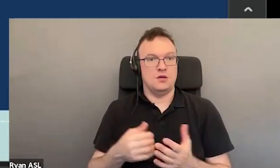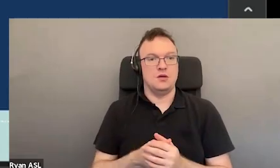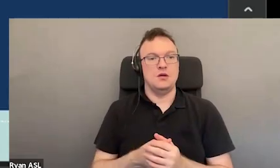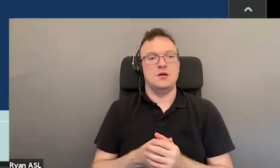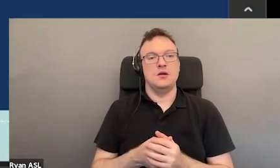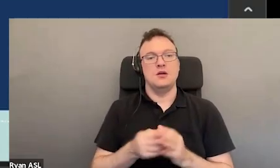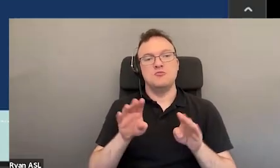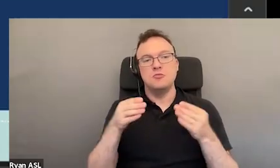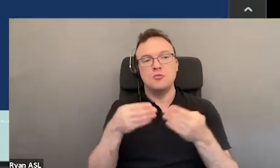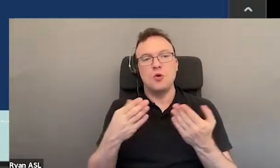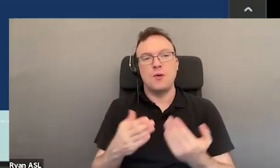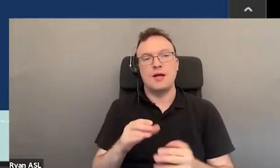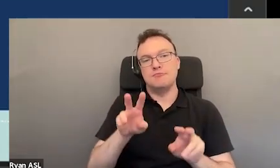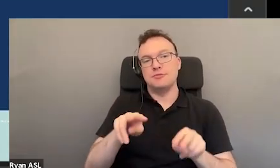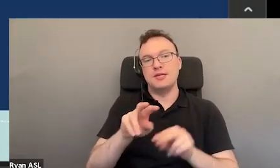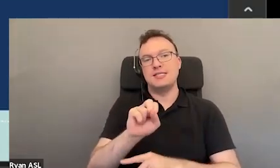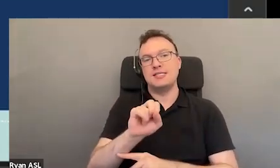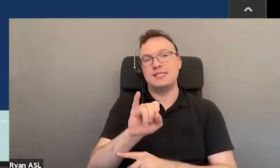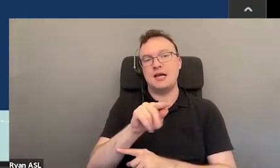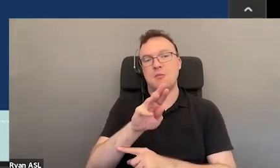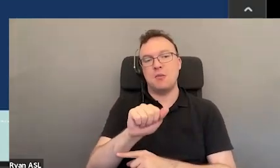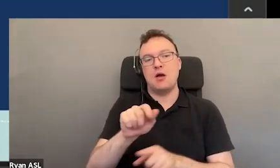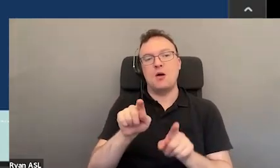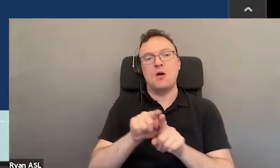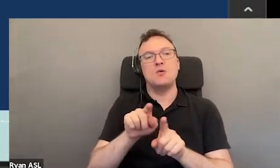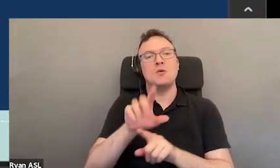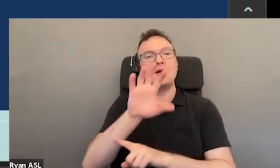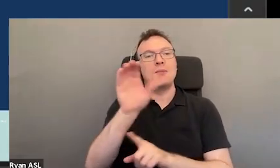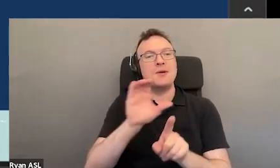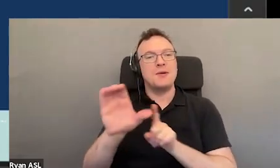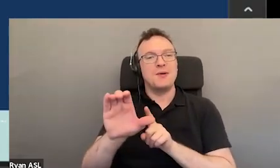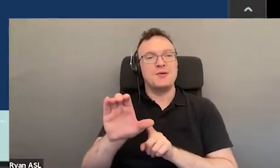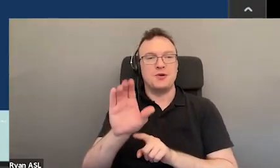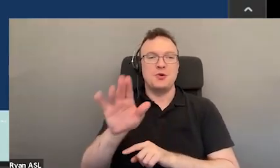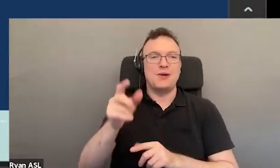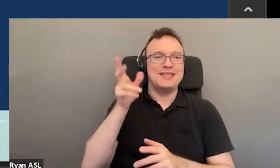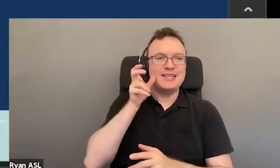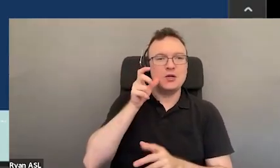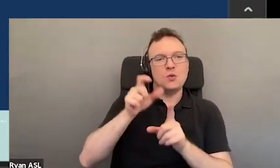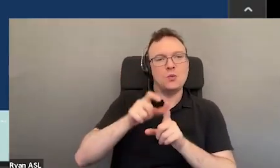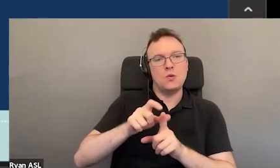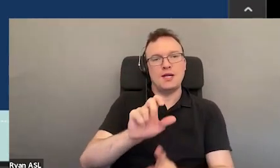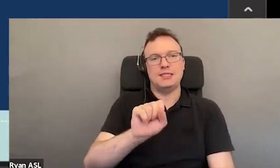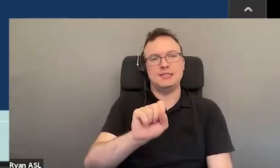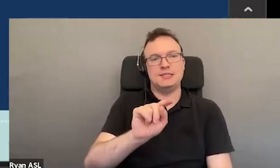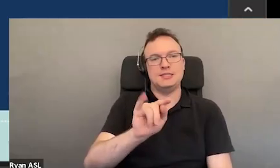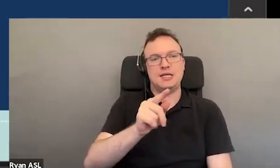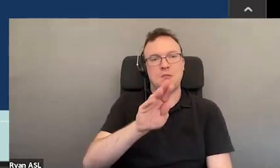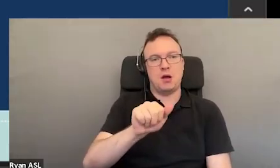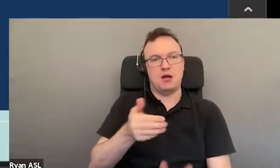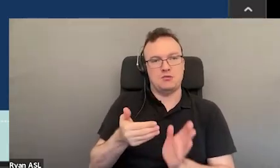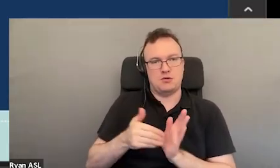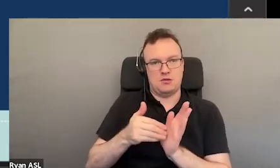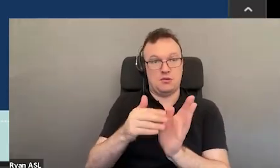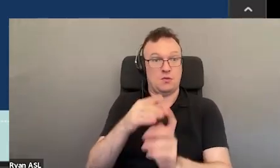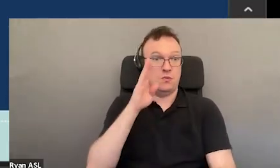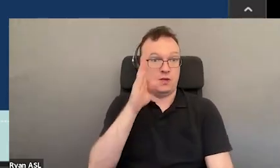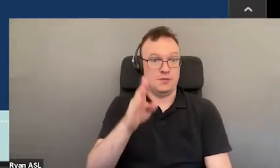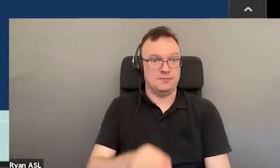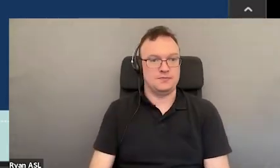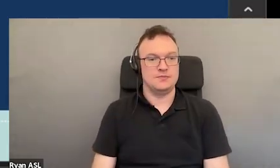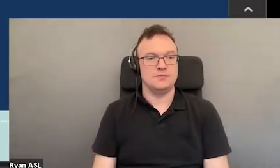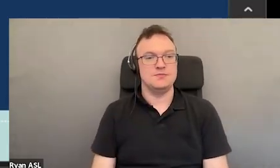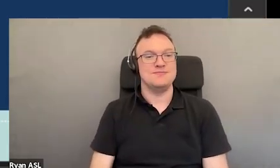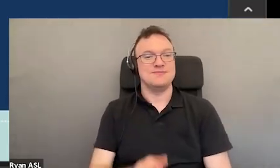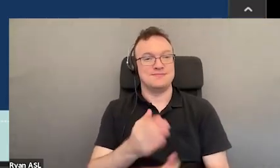spotlight on stigma and company culture. And stigma is going to come up more than once in our session today. We'll look at what some of